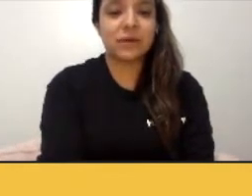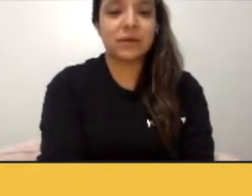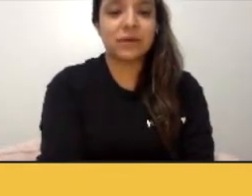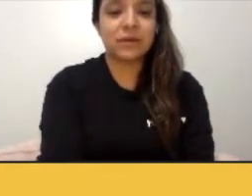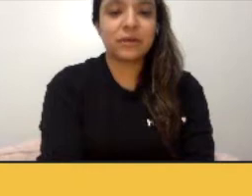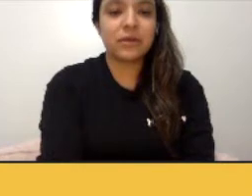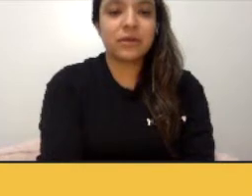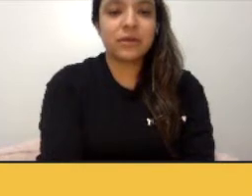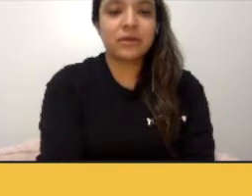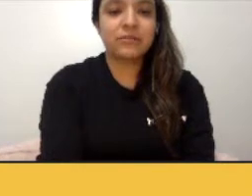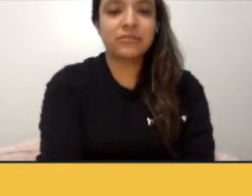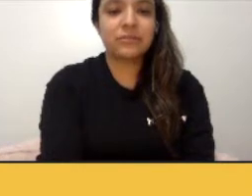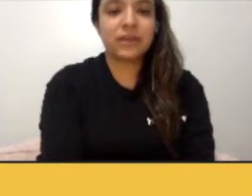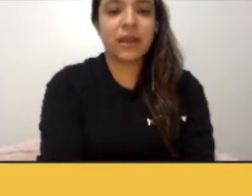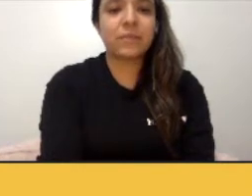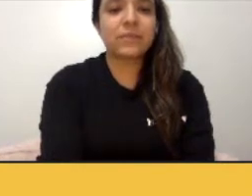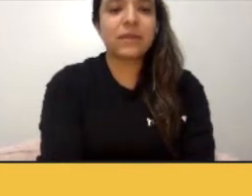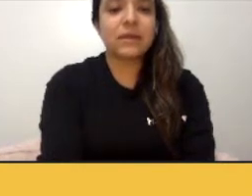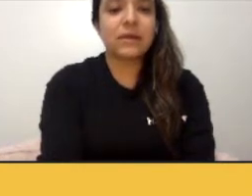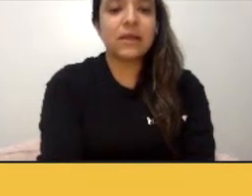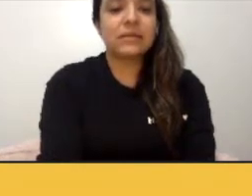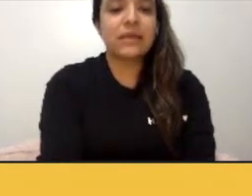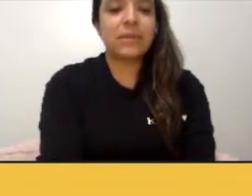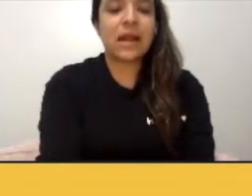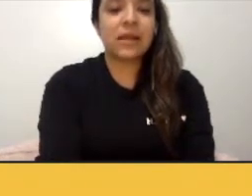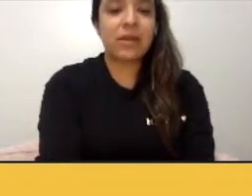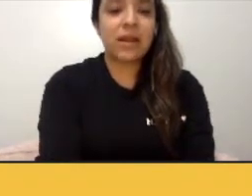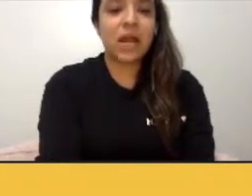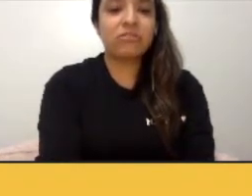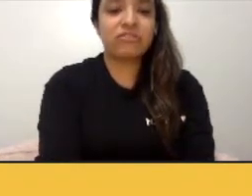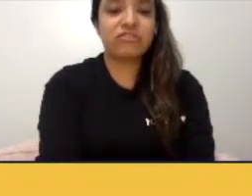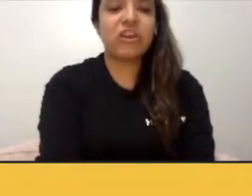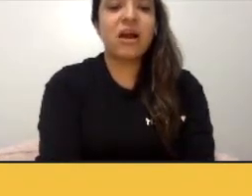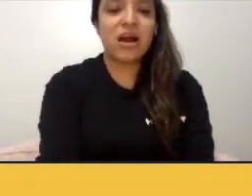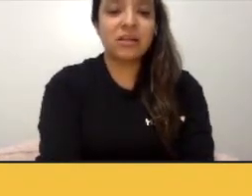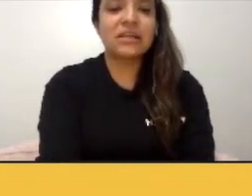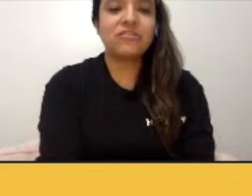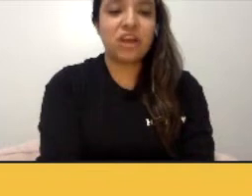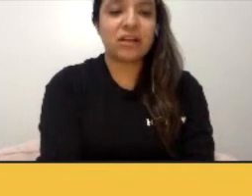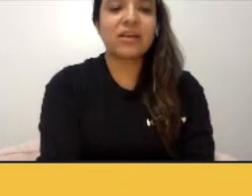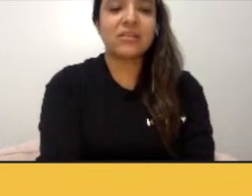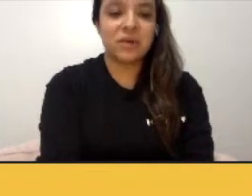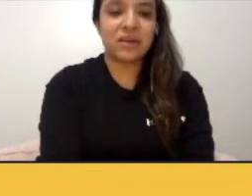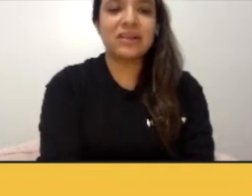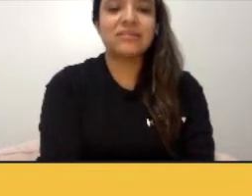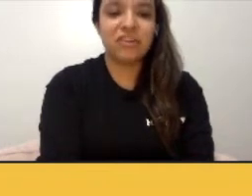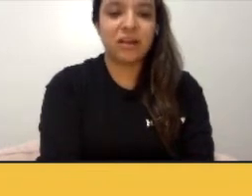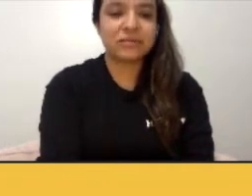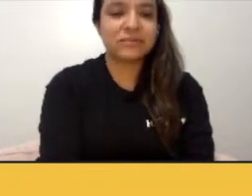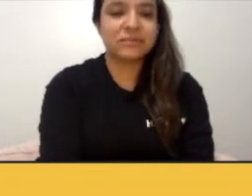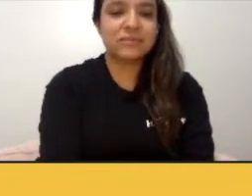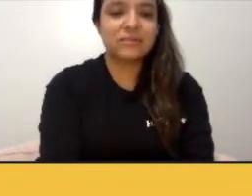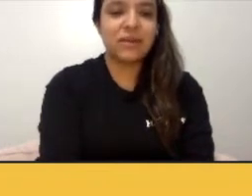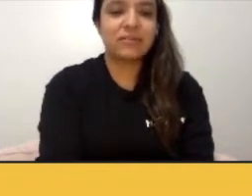this word. Just like that. Tap it out, get ready, go. Ch, unk, chunk. The word is